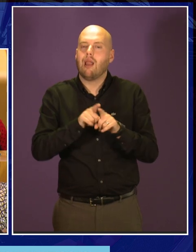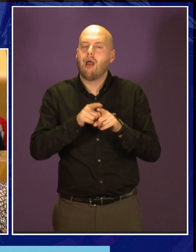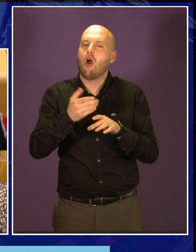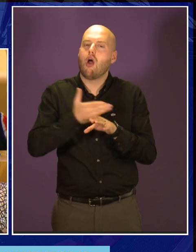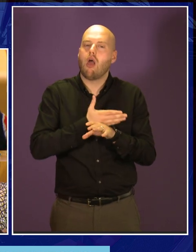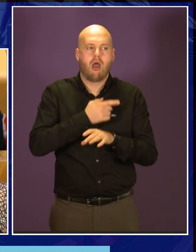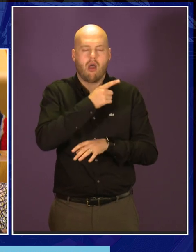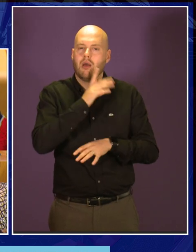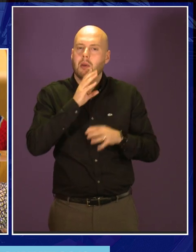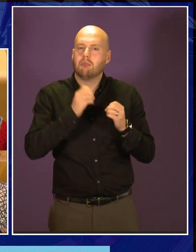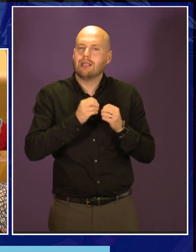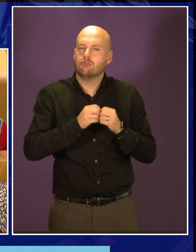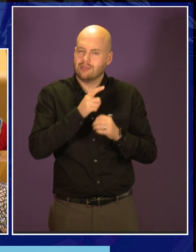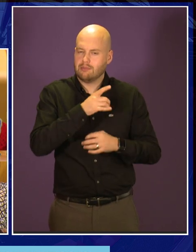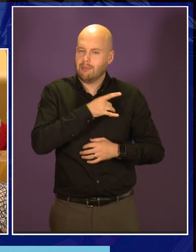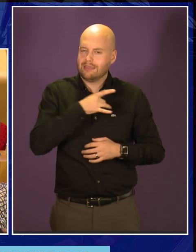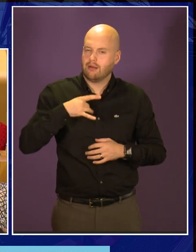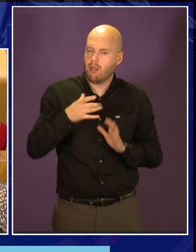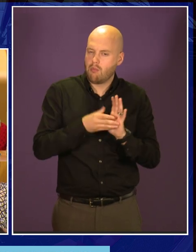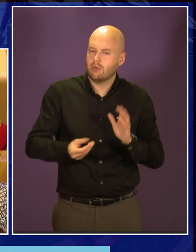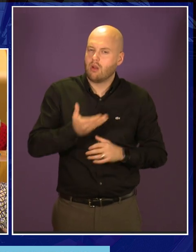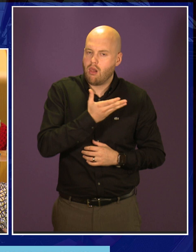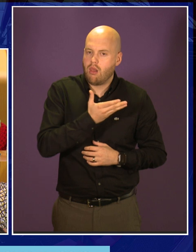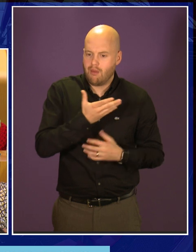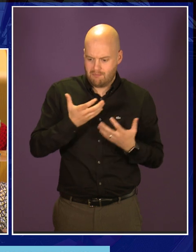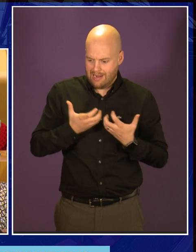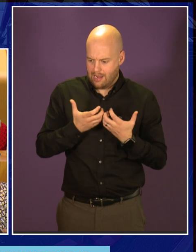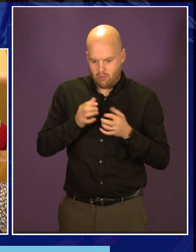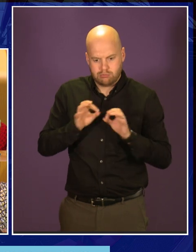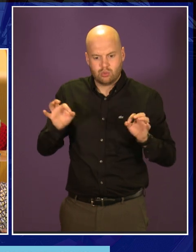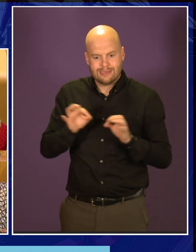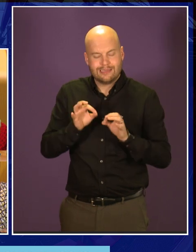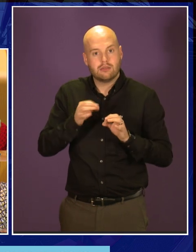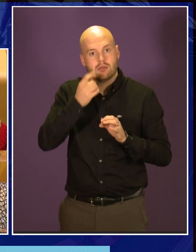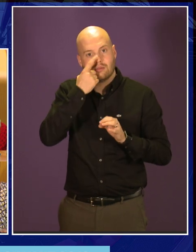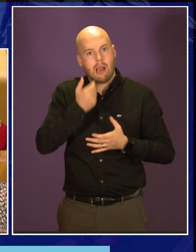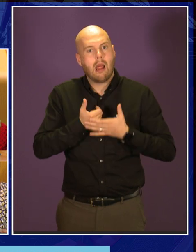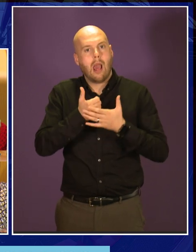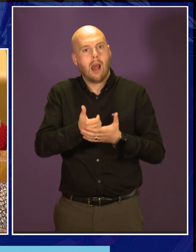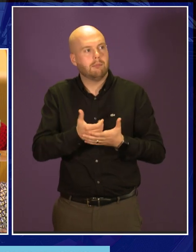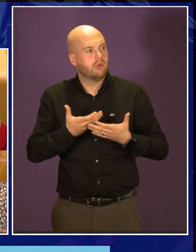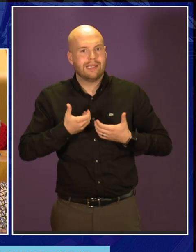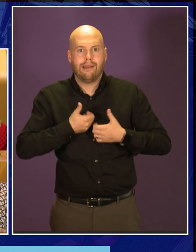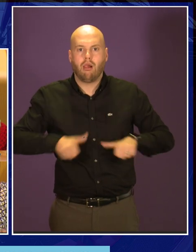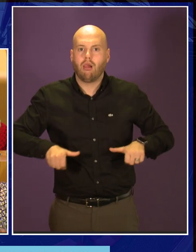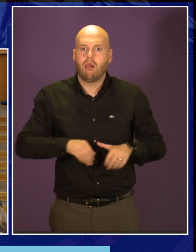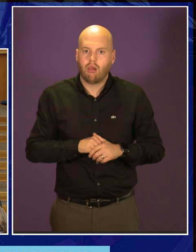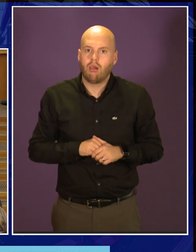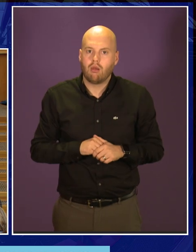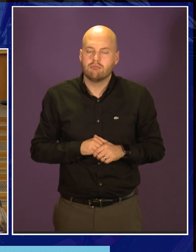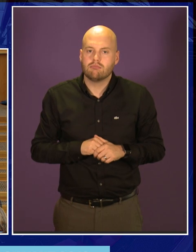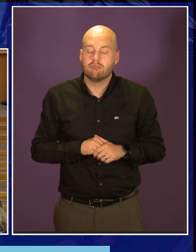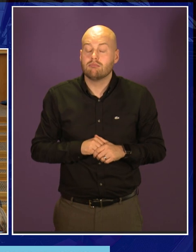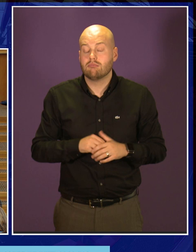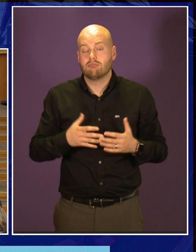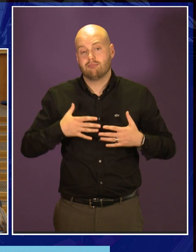world. How can music therapy be part of the way of providing healing? Now, for Sierra